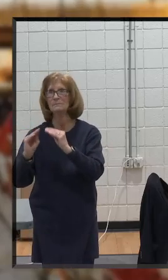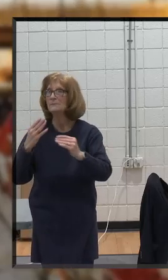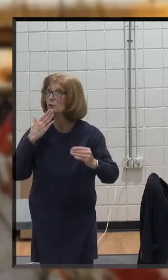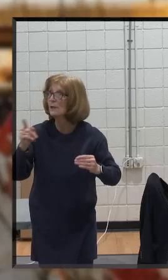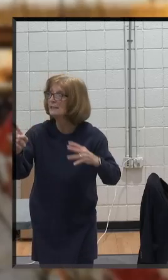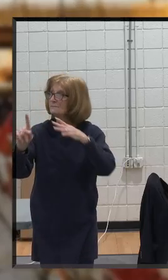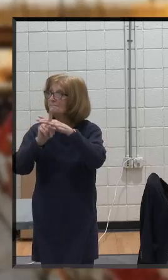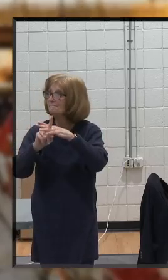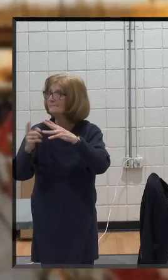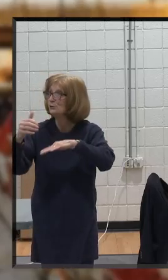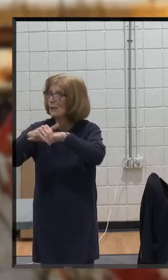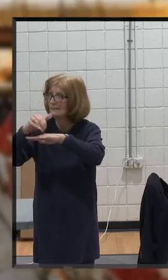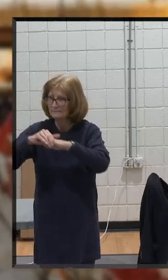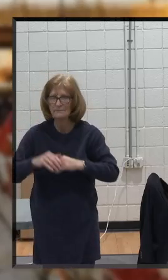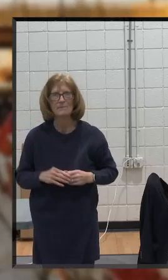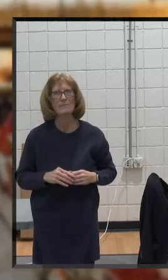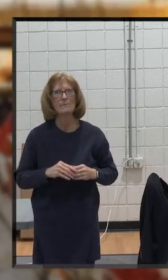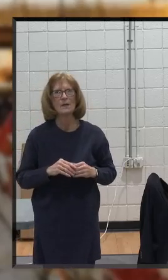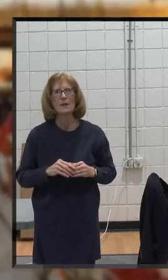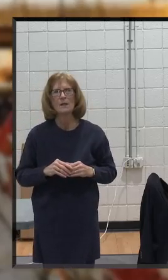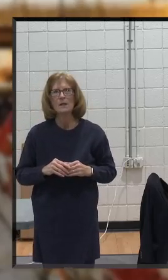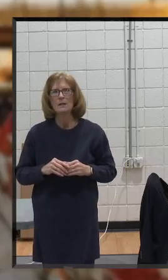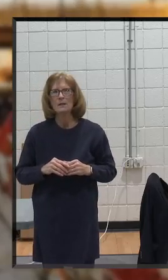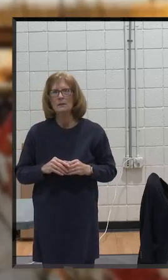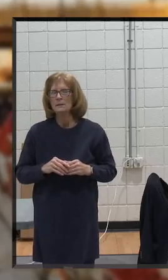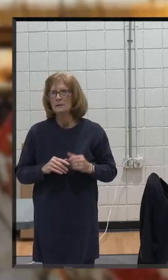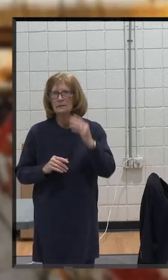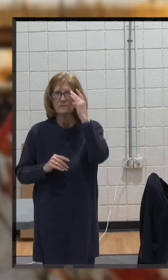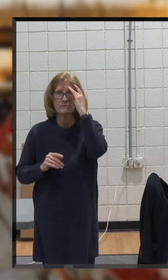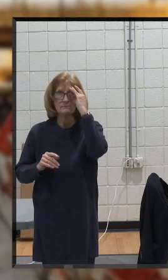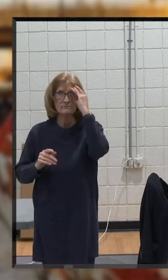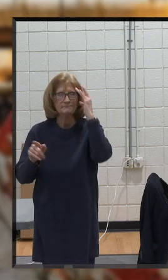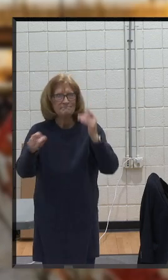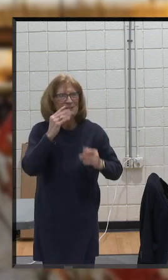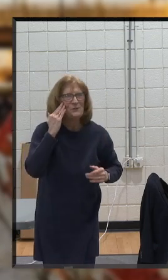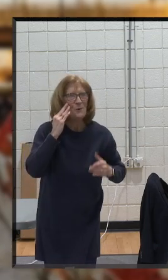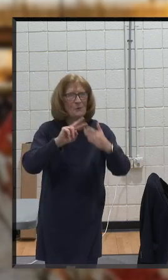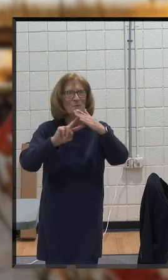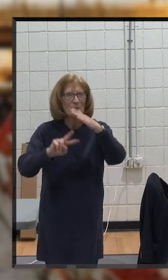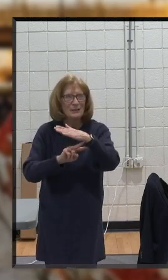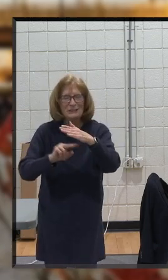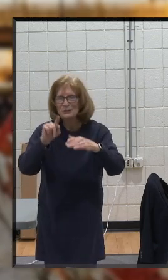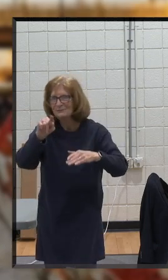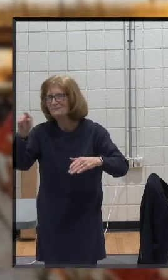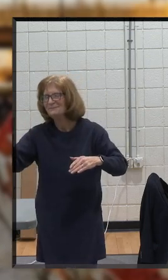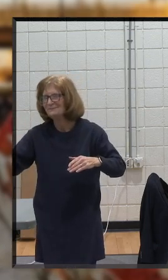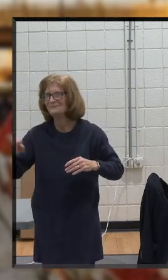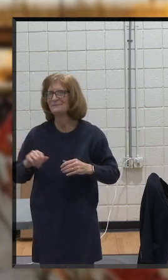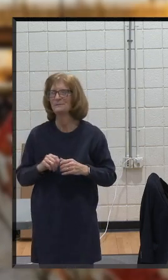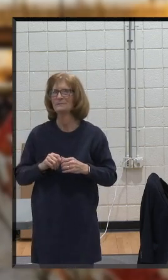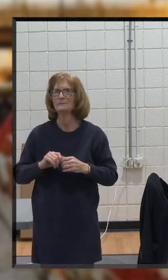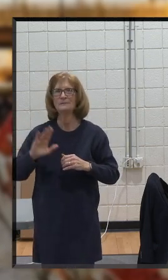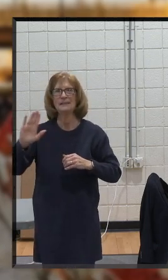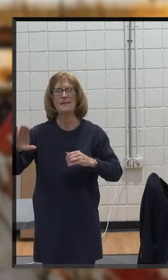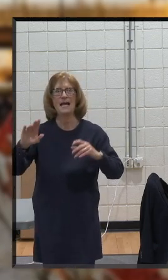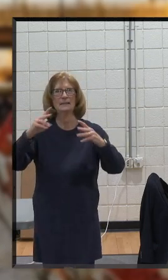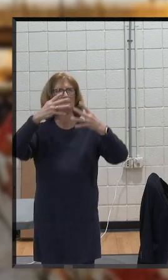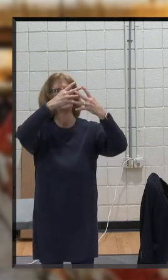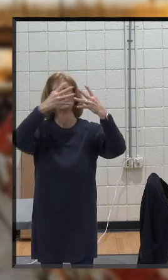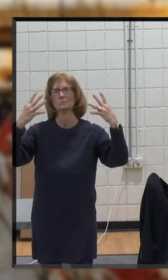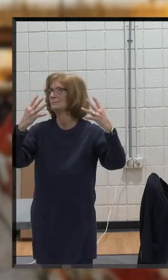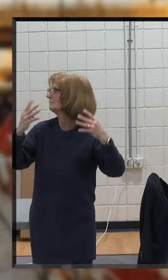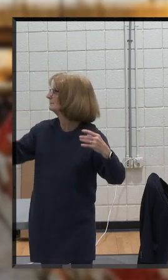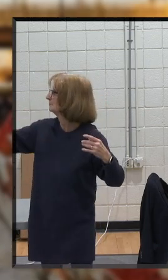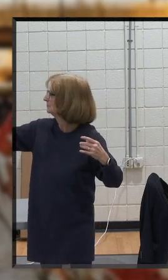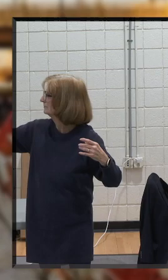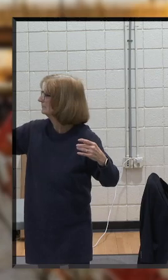tonight. For those who are familiar with the bridge, you know that the cross section looks like